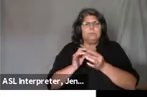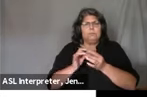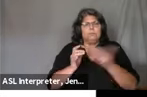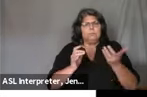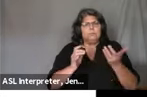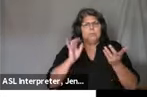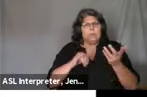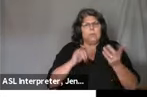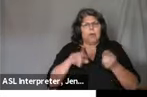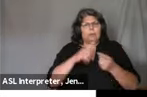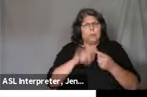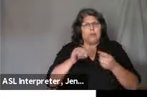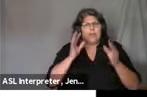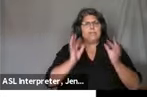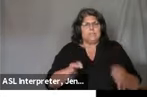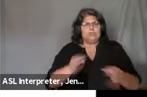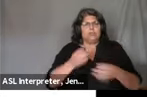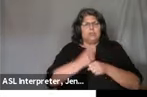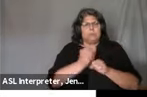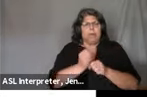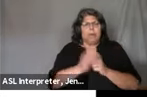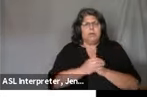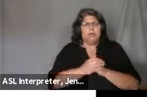that's when that decision is made. So it's made,